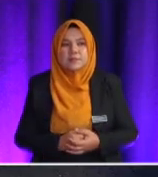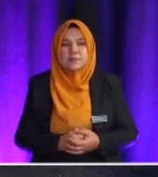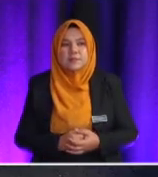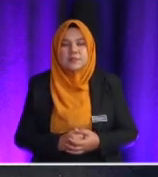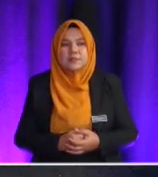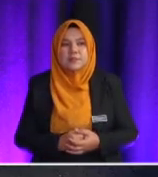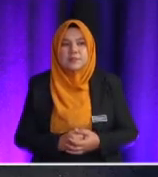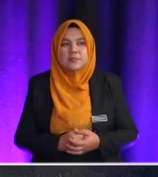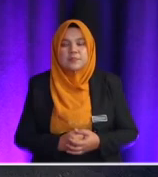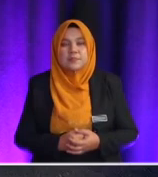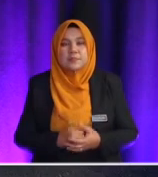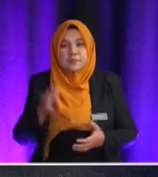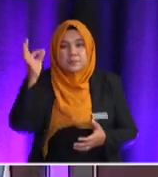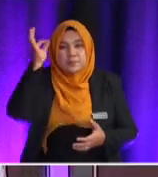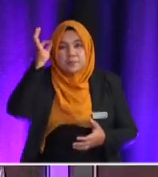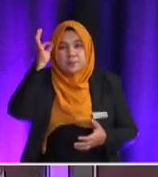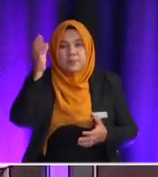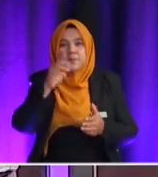So I think everyone know